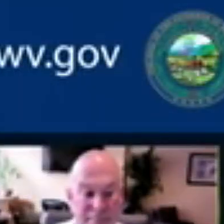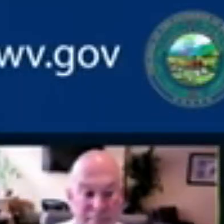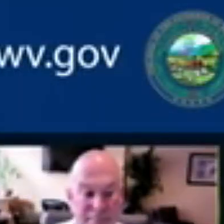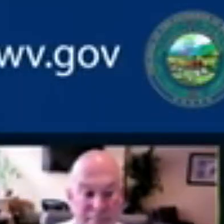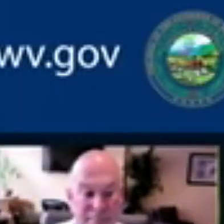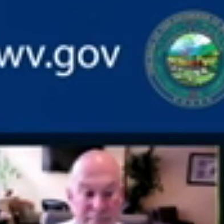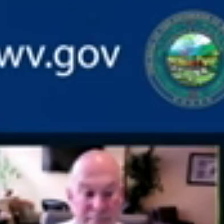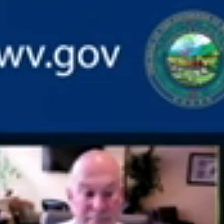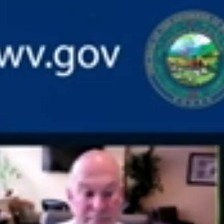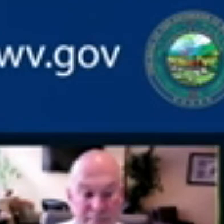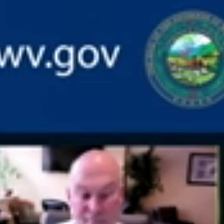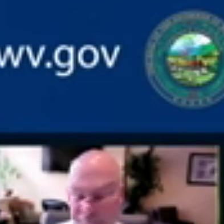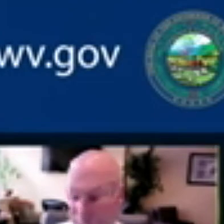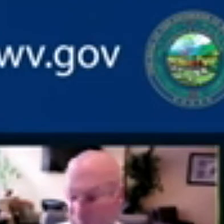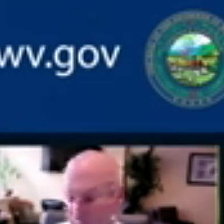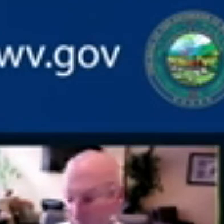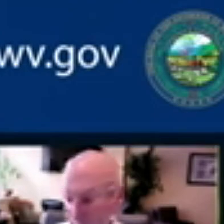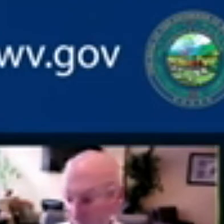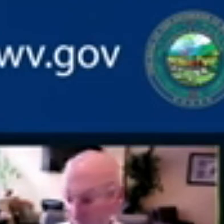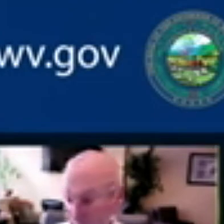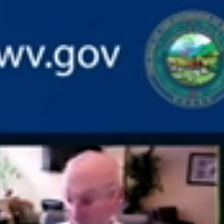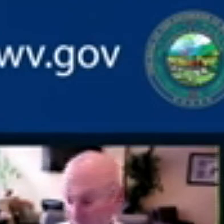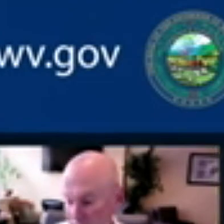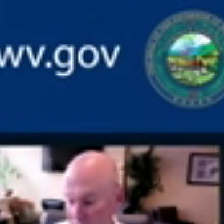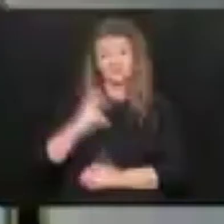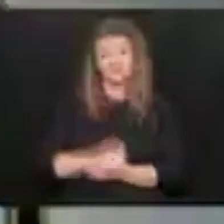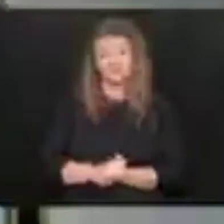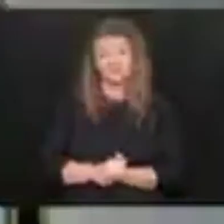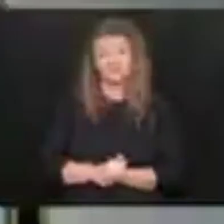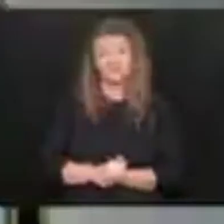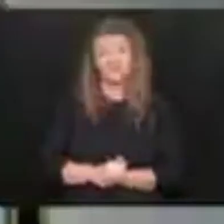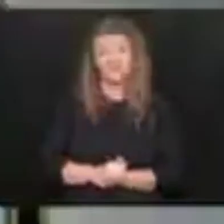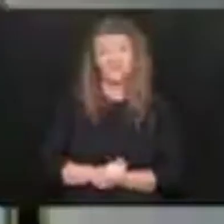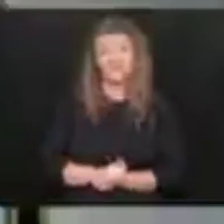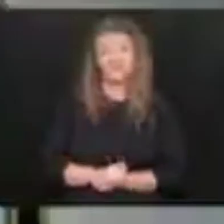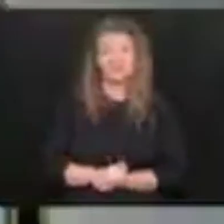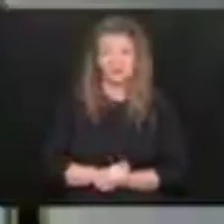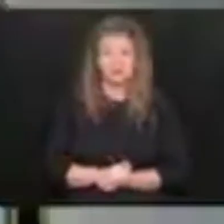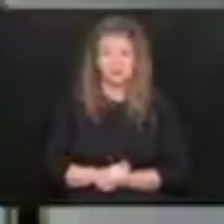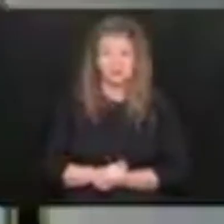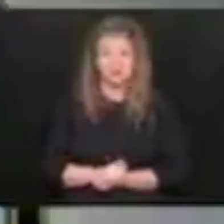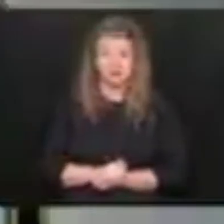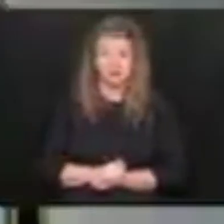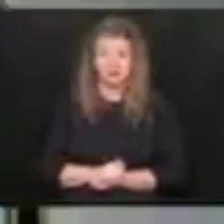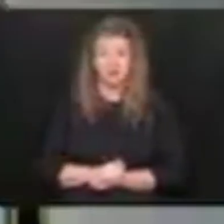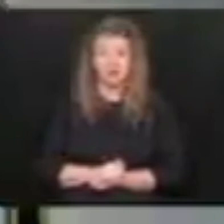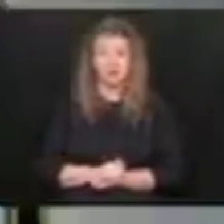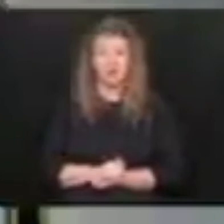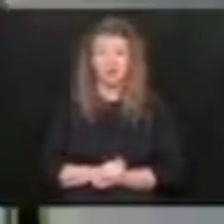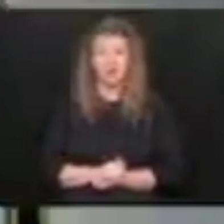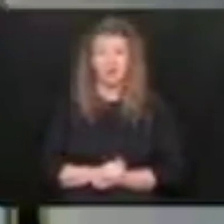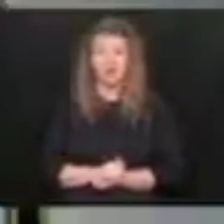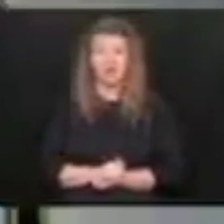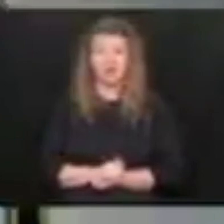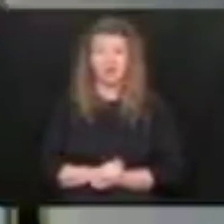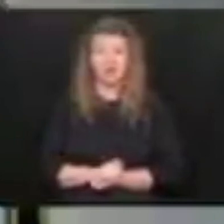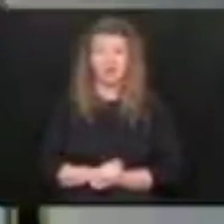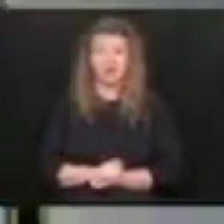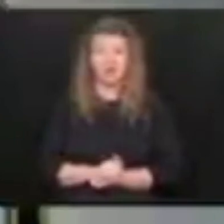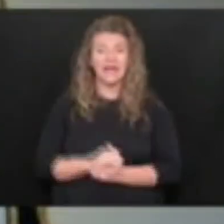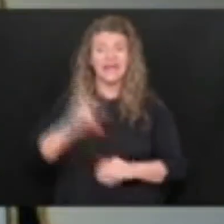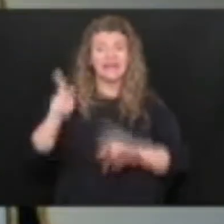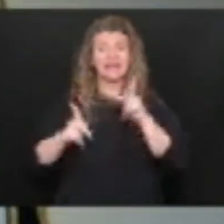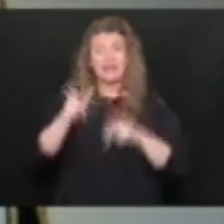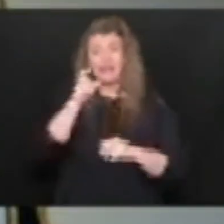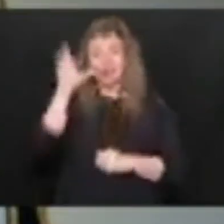Yes, and David, this is Bill Crouch. It's a good question. The individual who is seeking medical